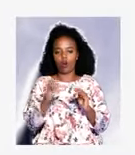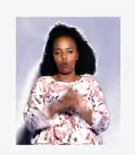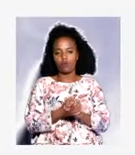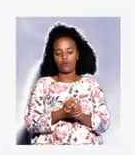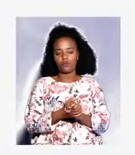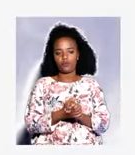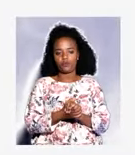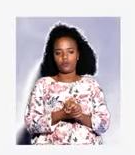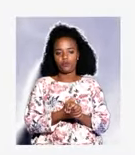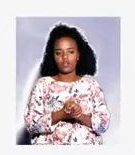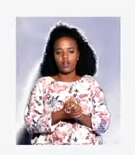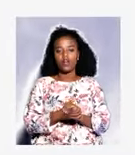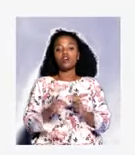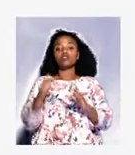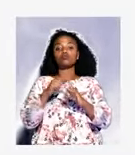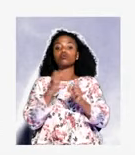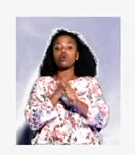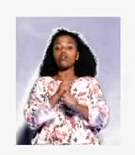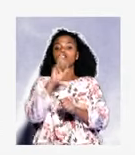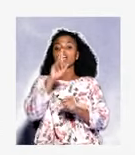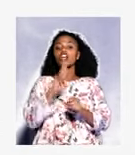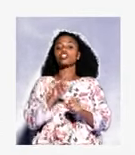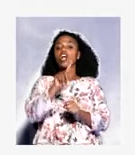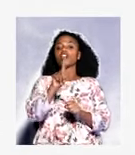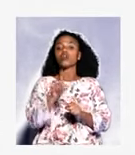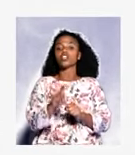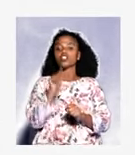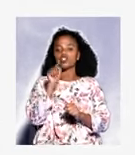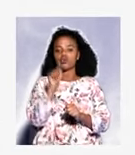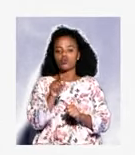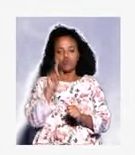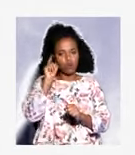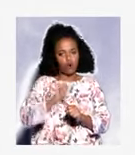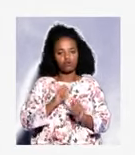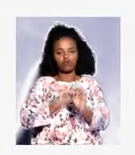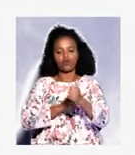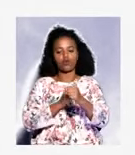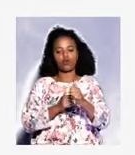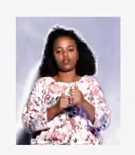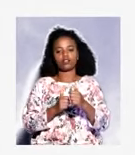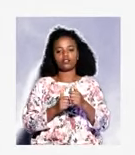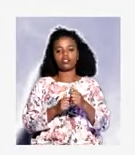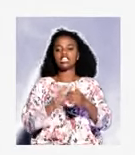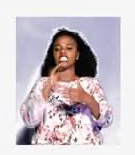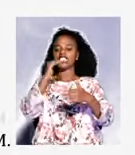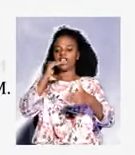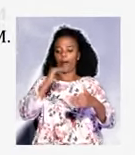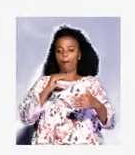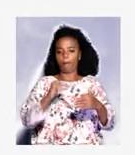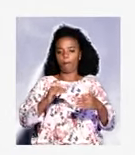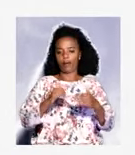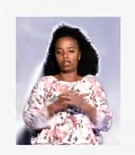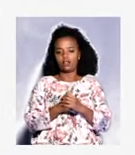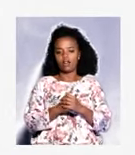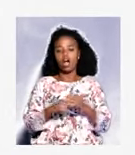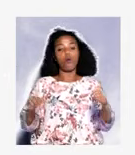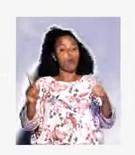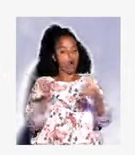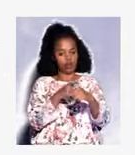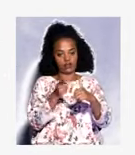So, to solve rational equations, you have to follow the following steps.